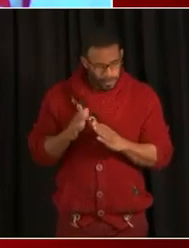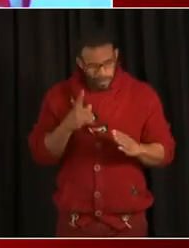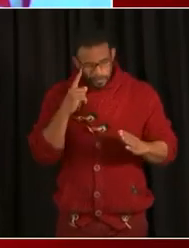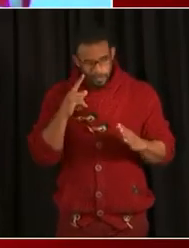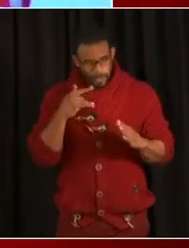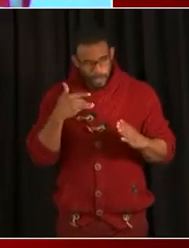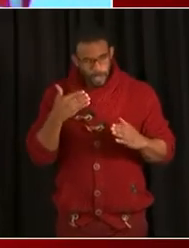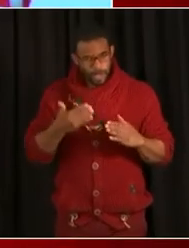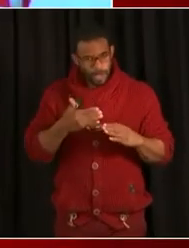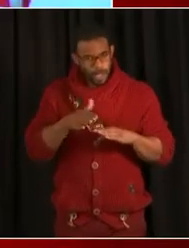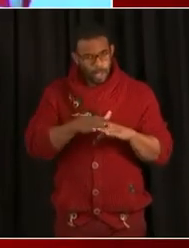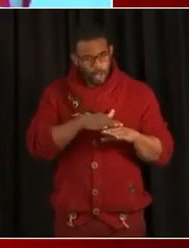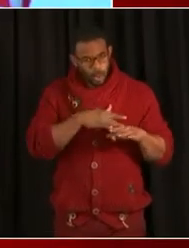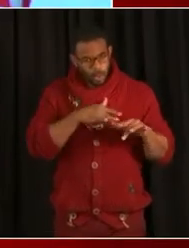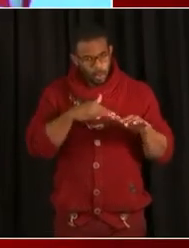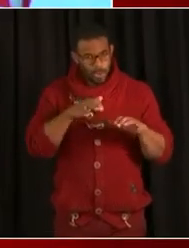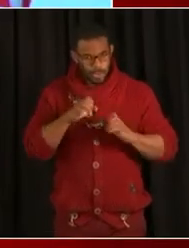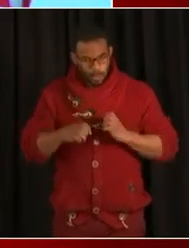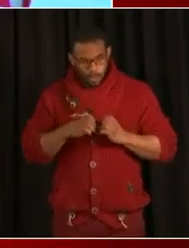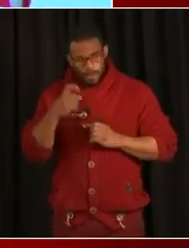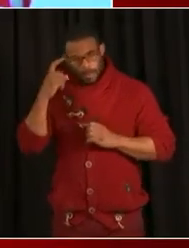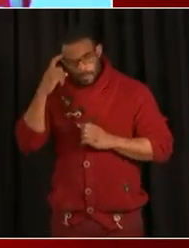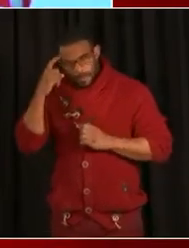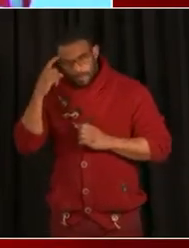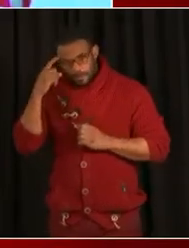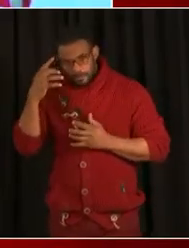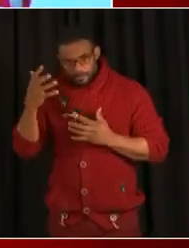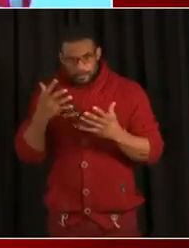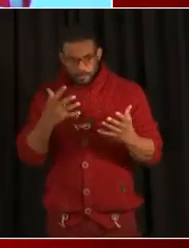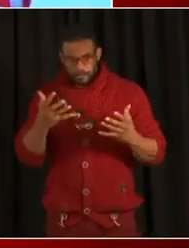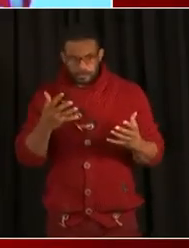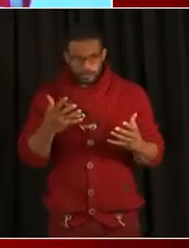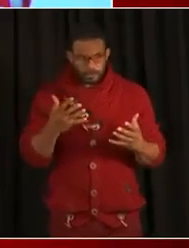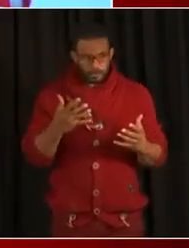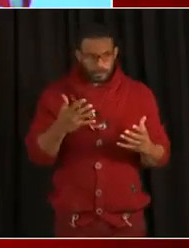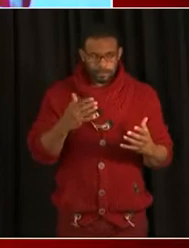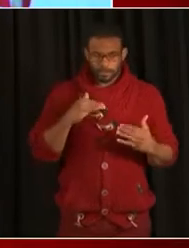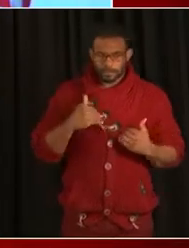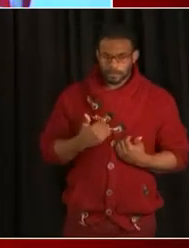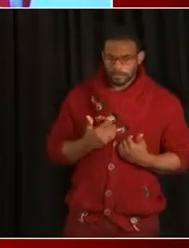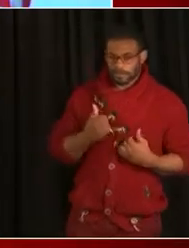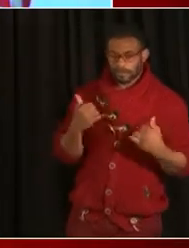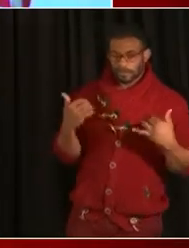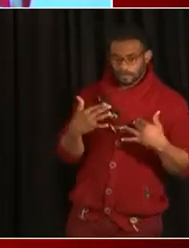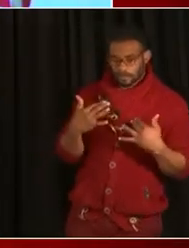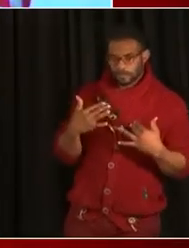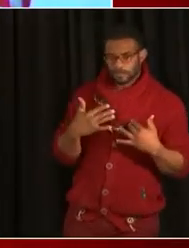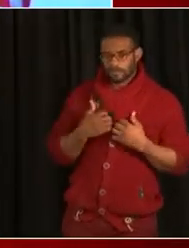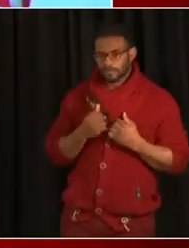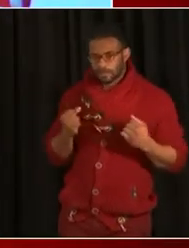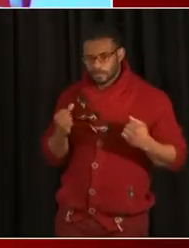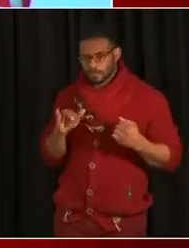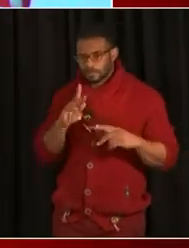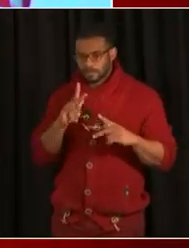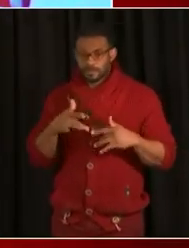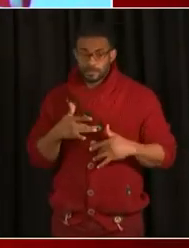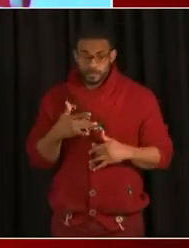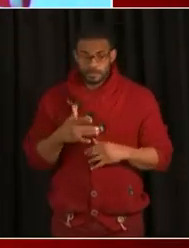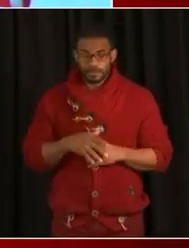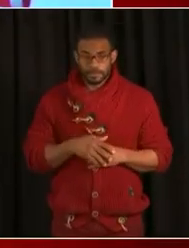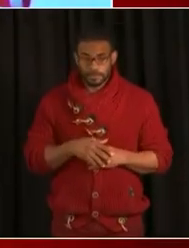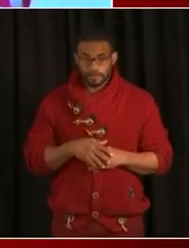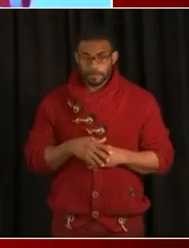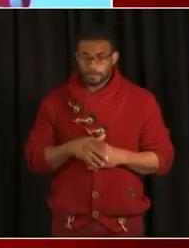prepared for kind of the emotional and mental fatigue and the fear and the vulnerability that people